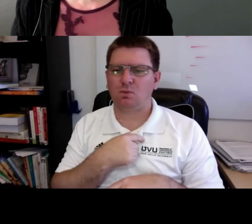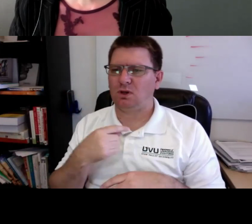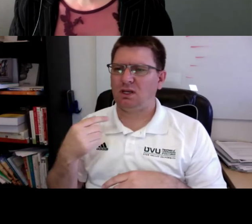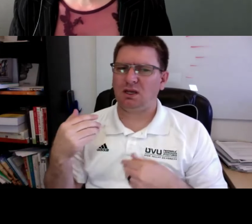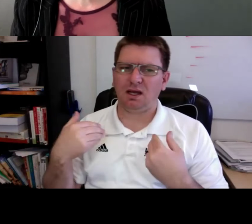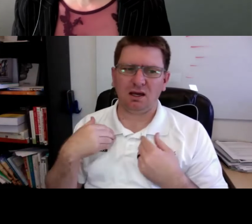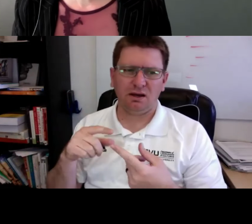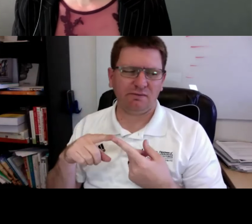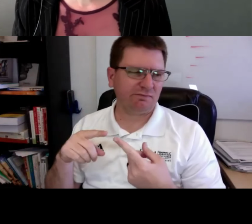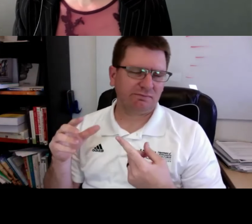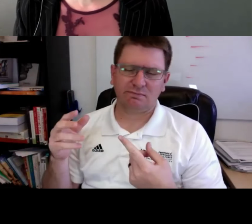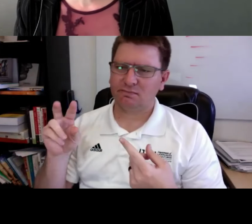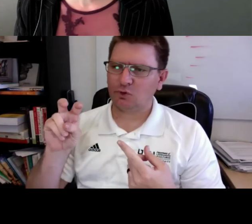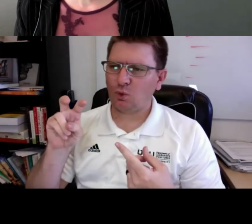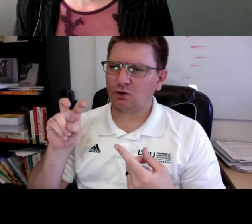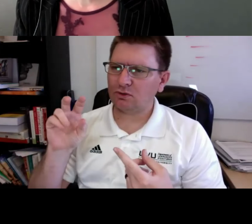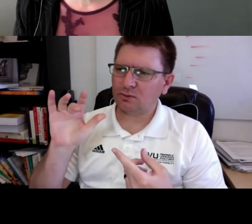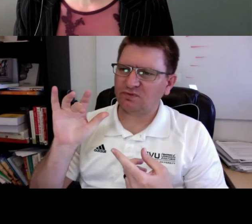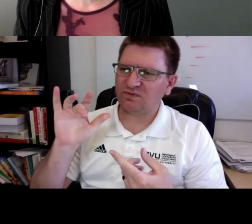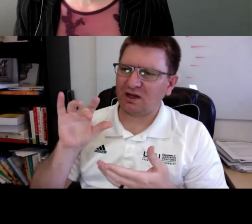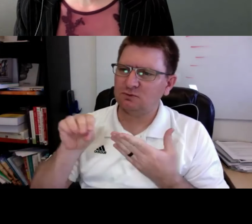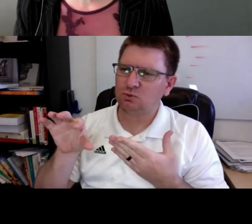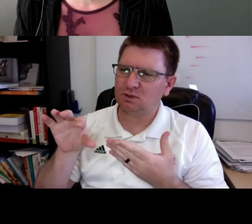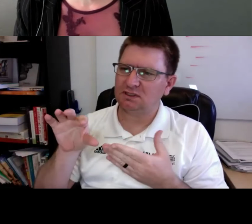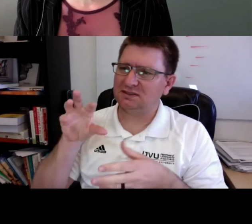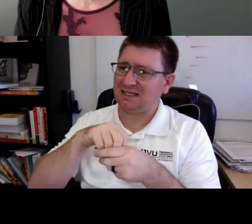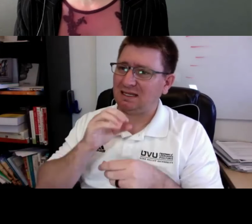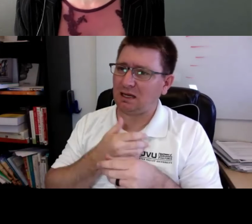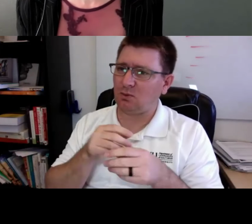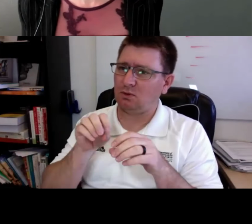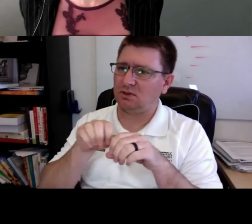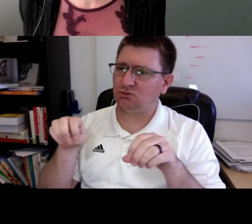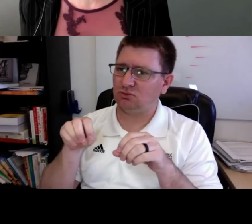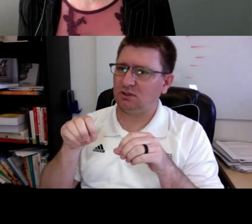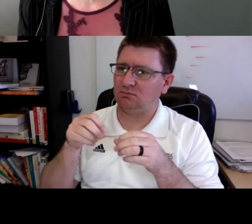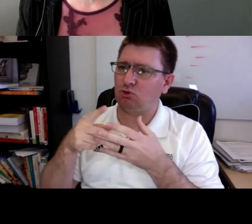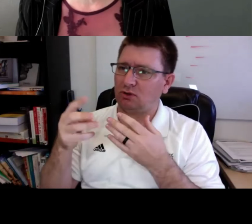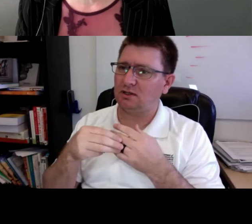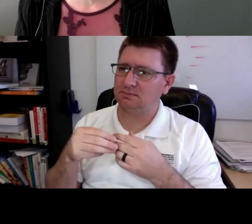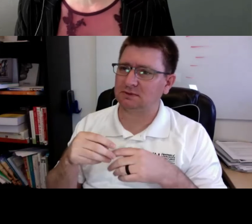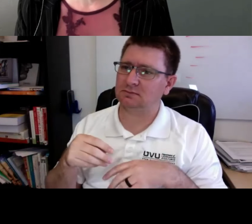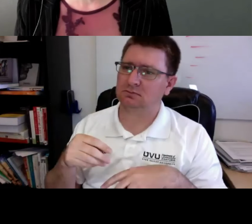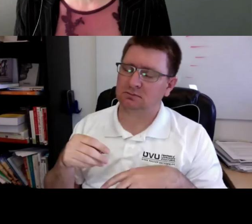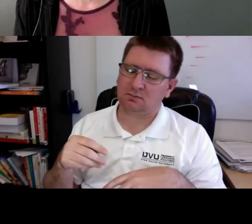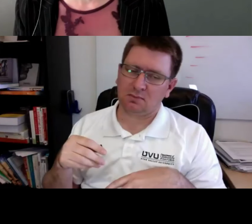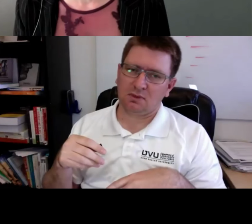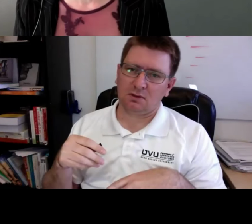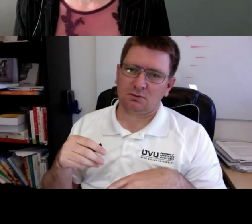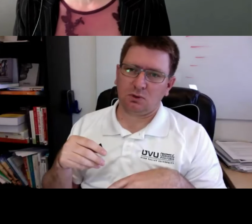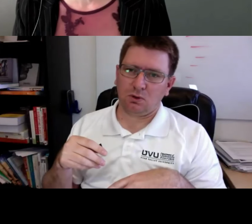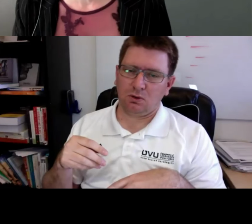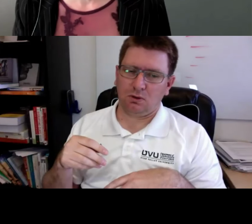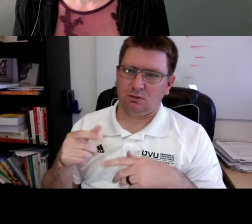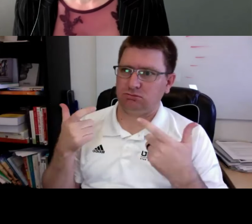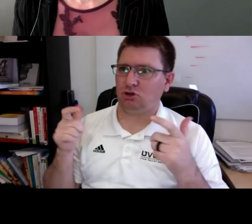So a little bit about our program. We've got 225 students in our degree